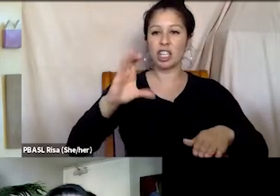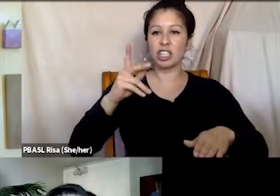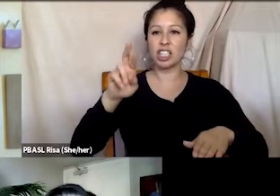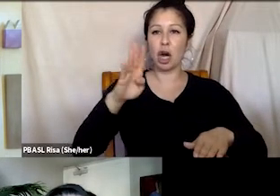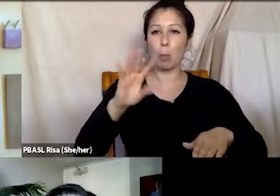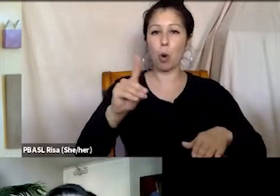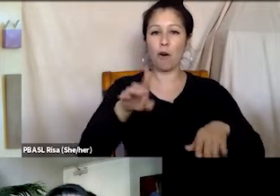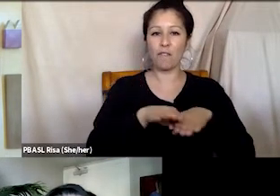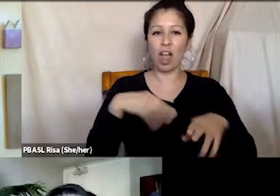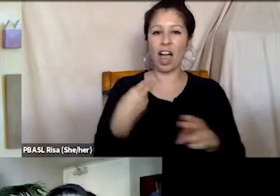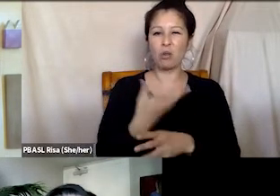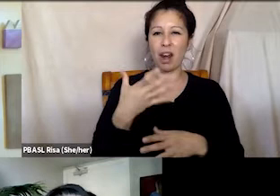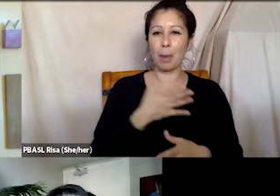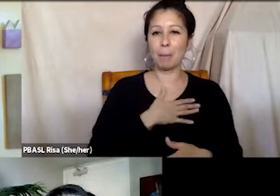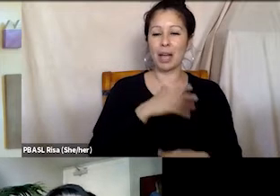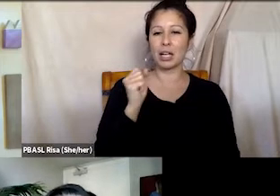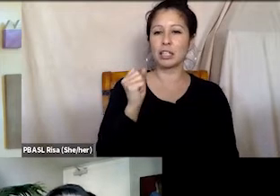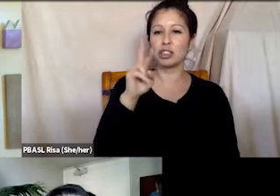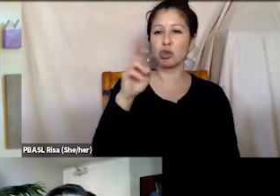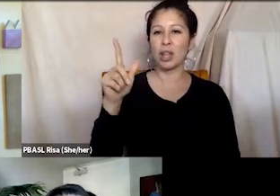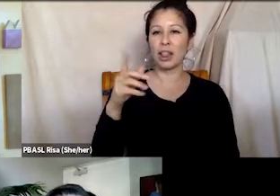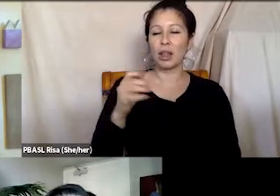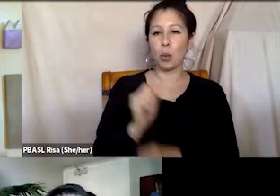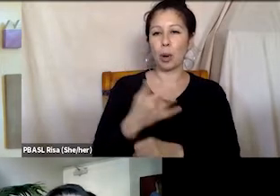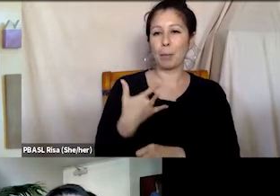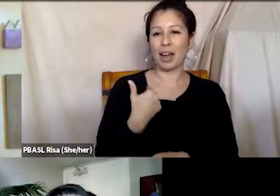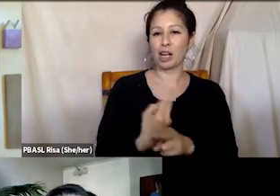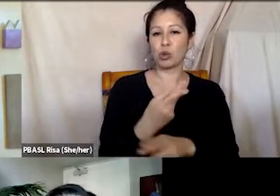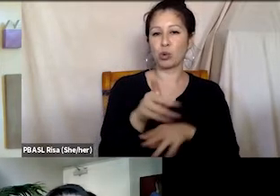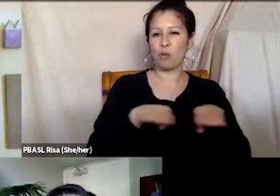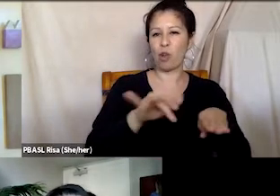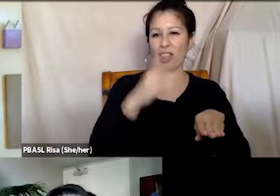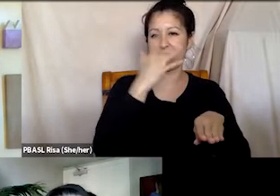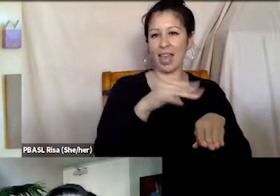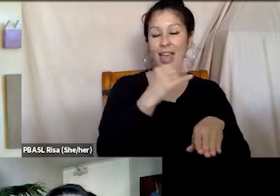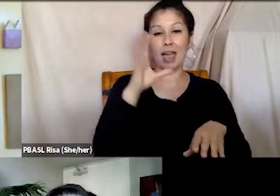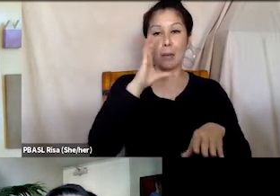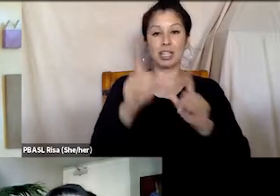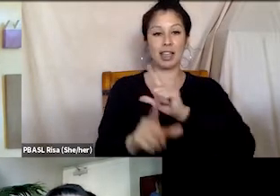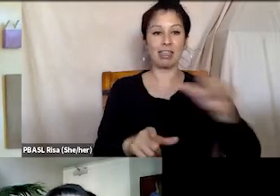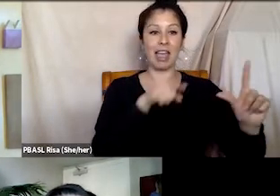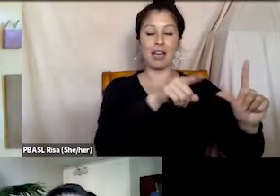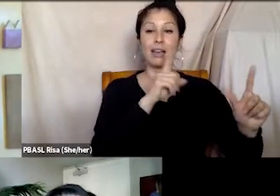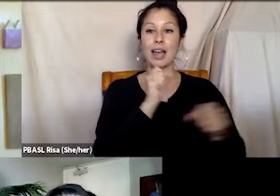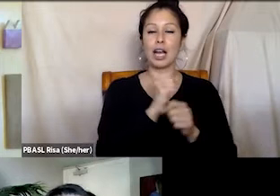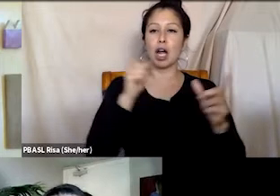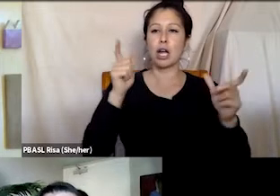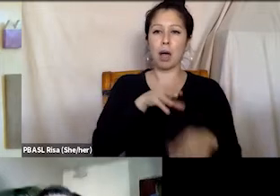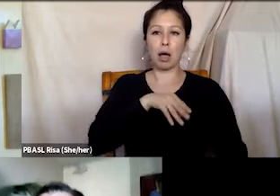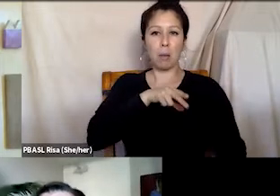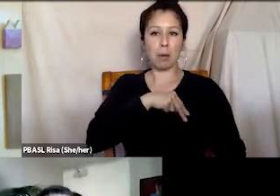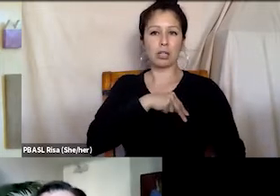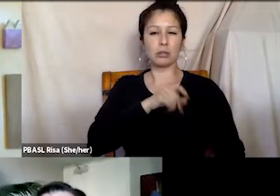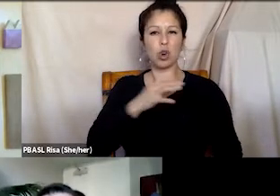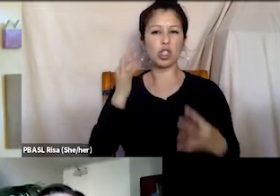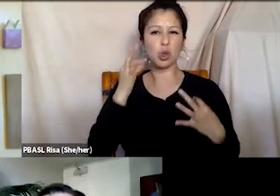which I use a lot in my surreal work. And the image on the far left is actually a small brooch or a piece of